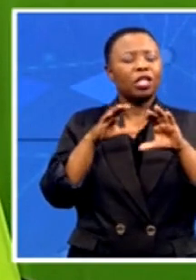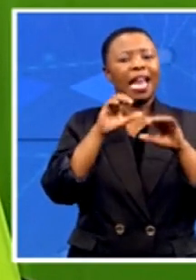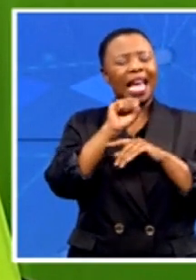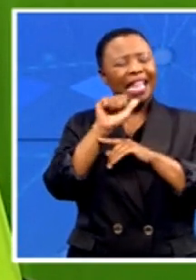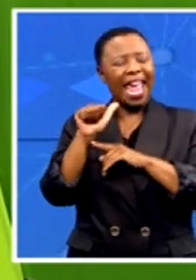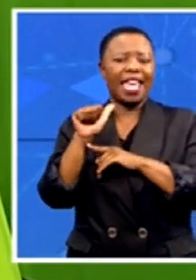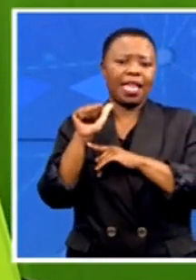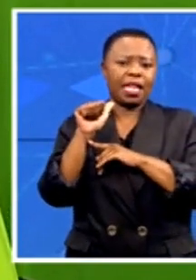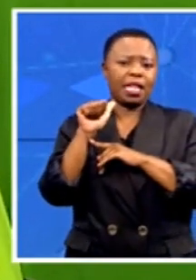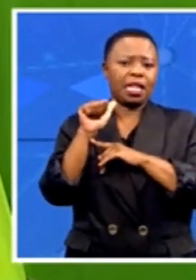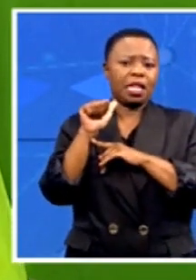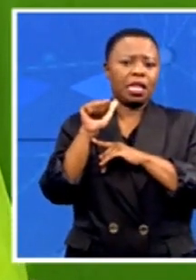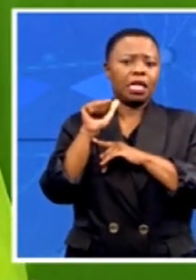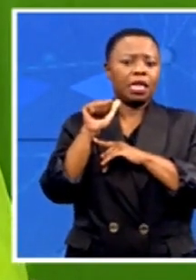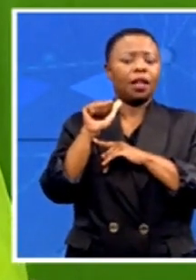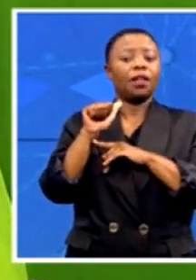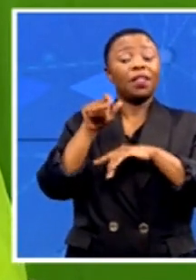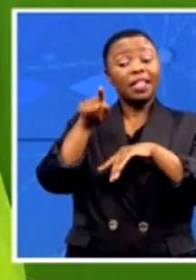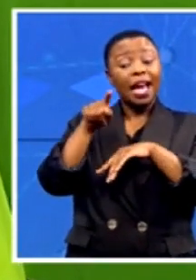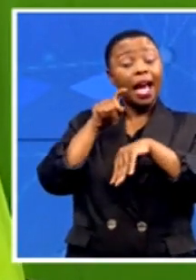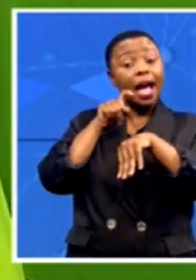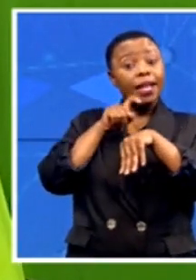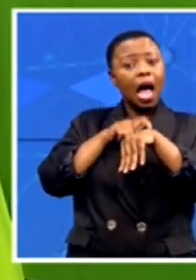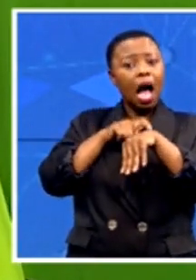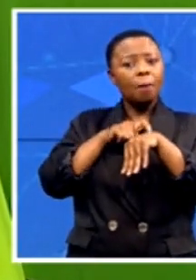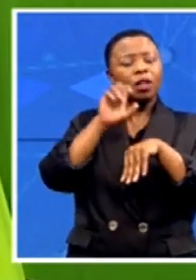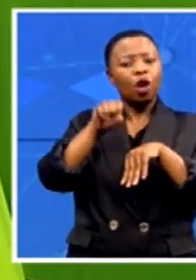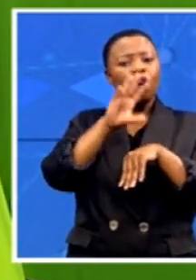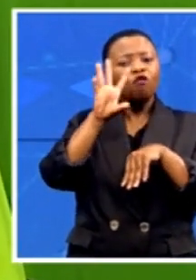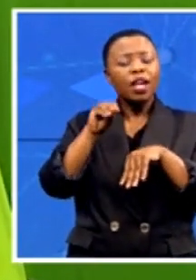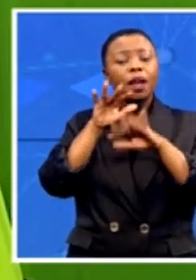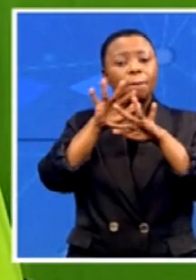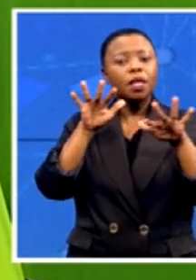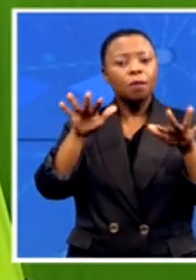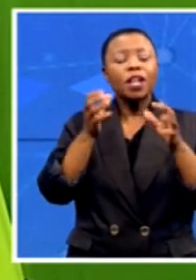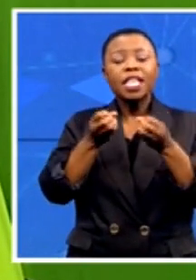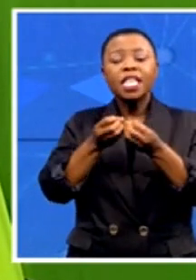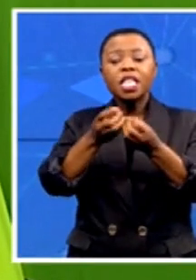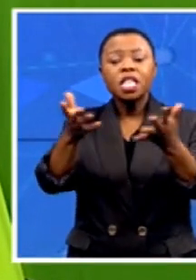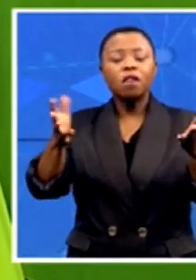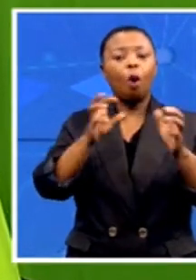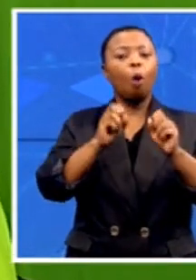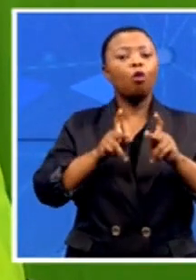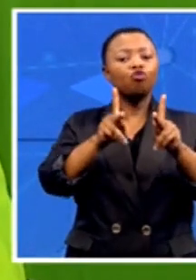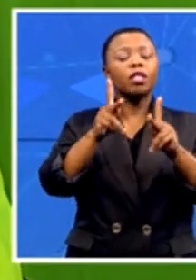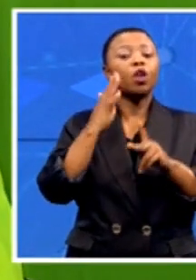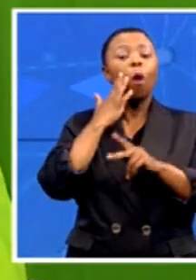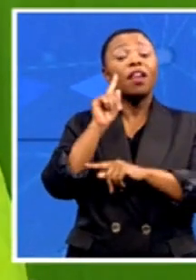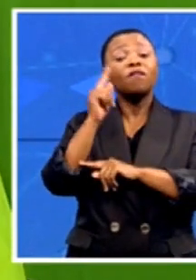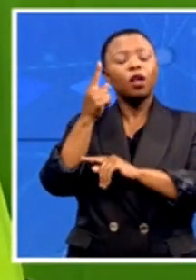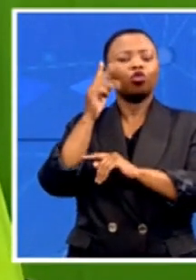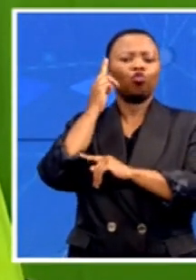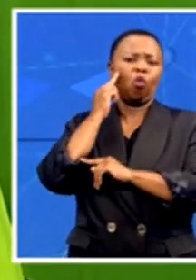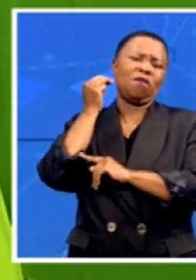Africans must be given an opportunity on the 1st of November to vote for us as